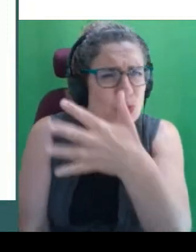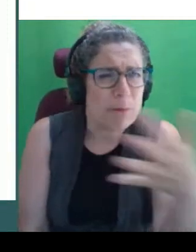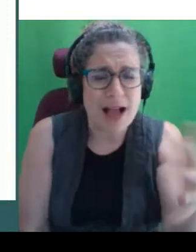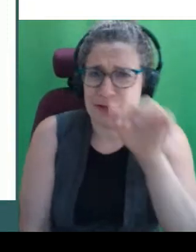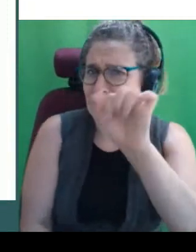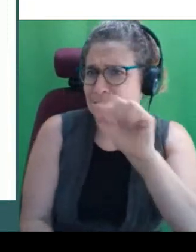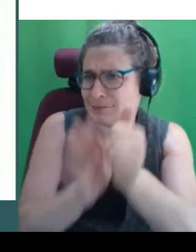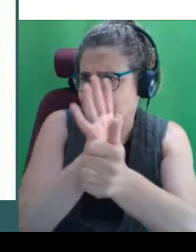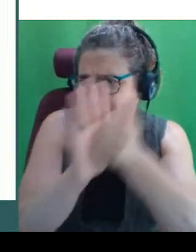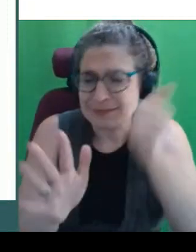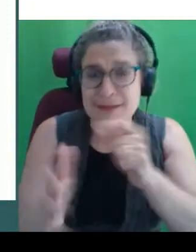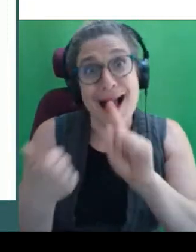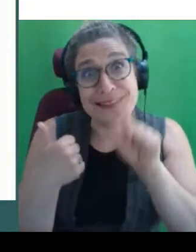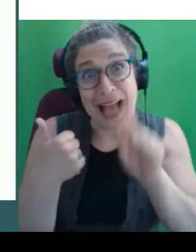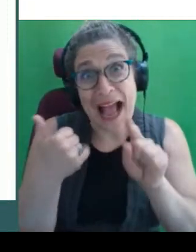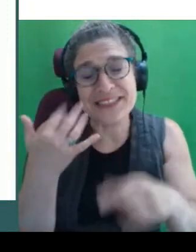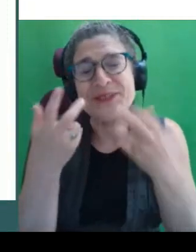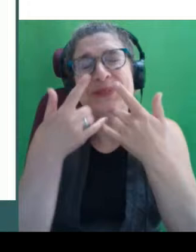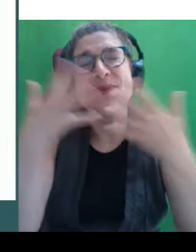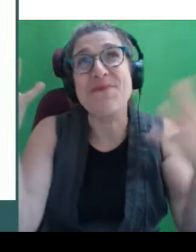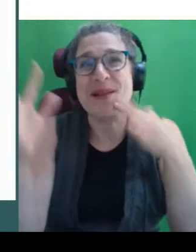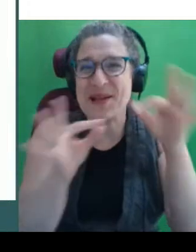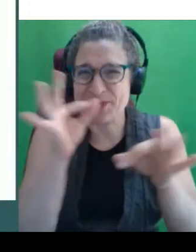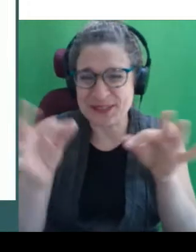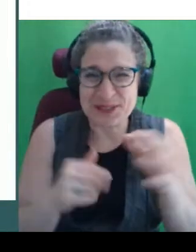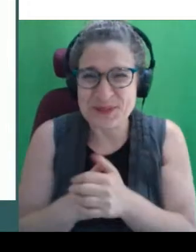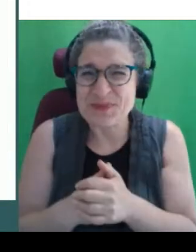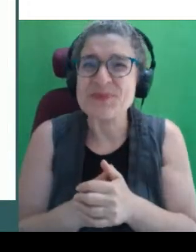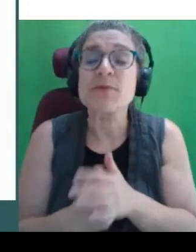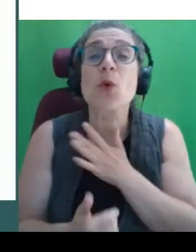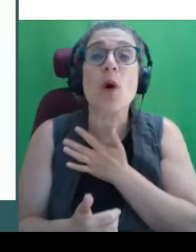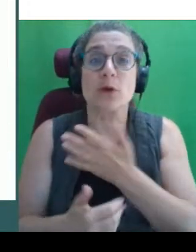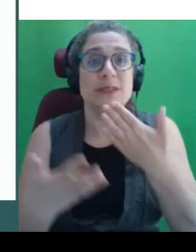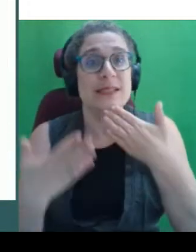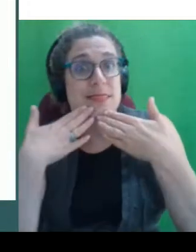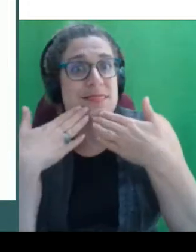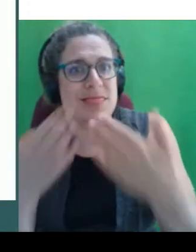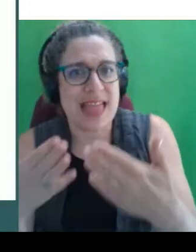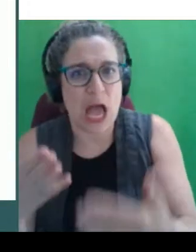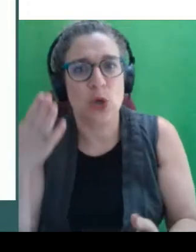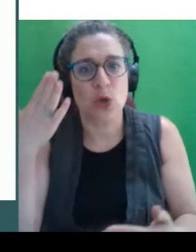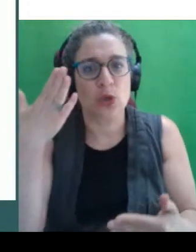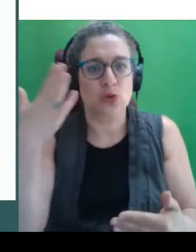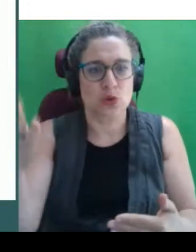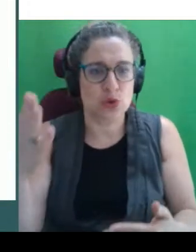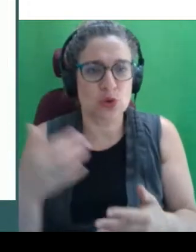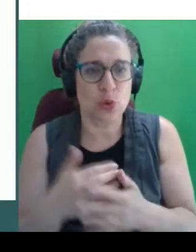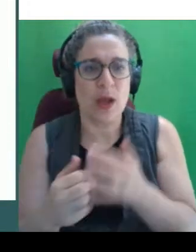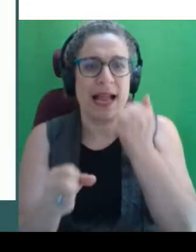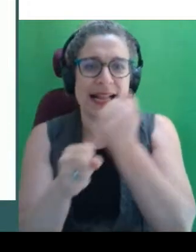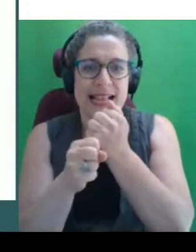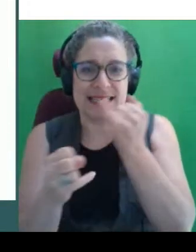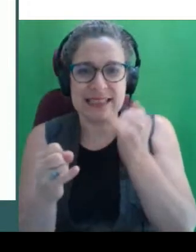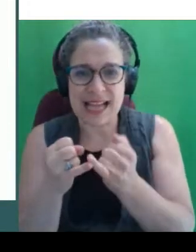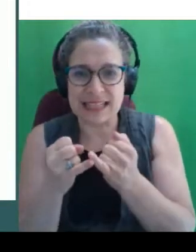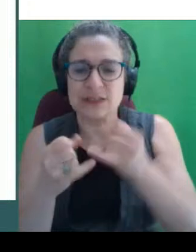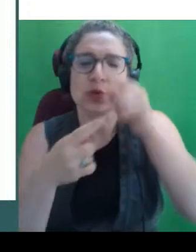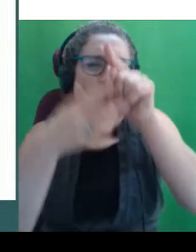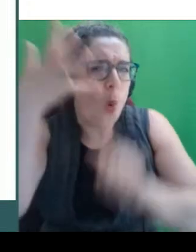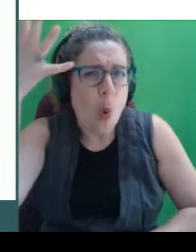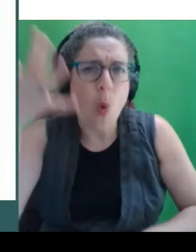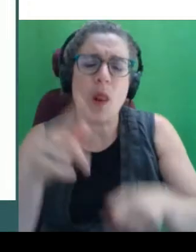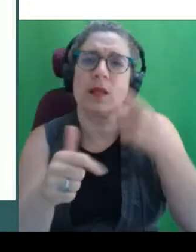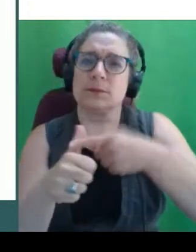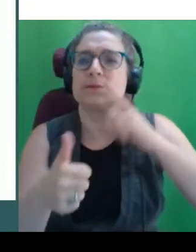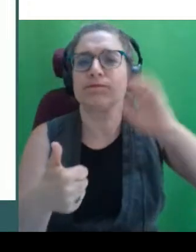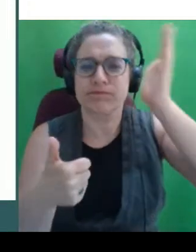answering all the questions. I'd like to say thank you to Glenys Scadding, Tarika and Shannon Away, Anne McMurray and